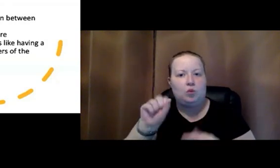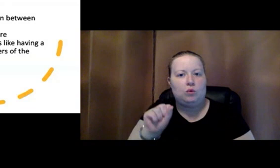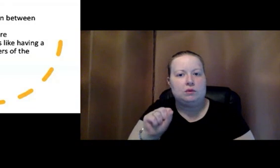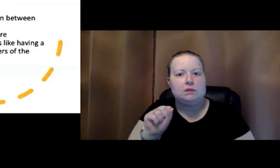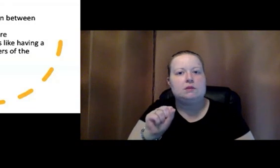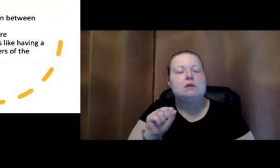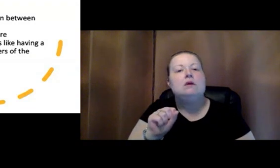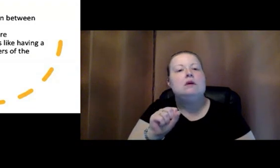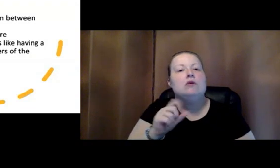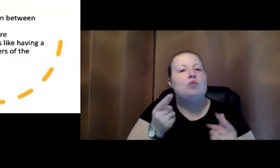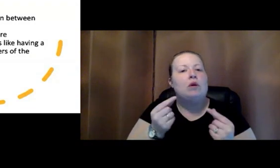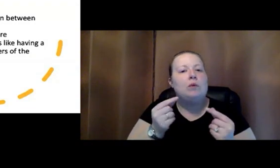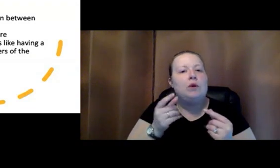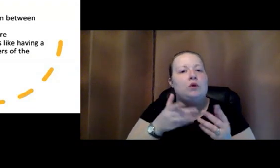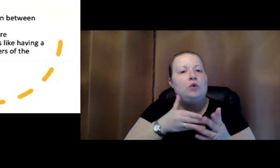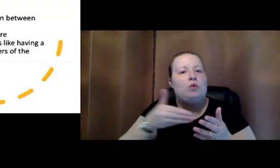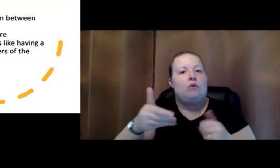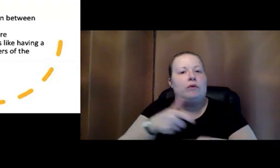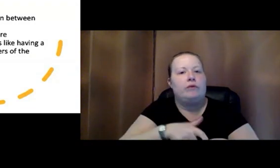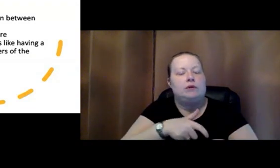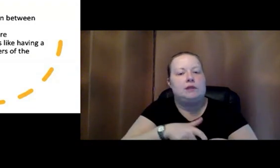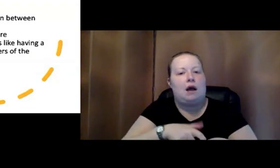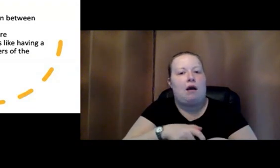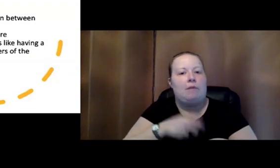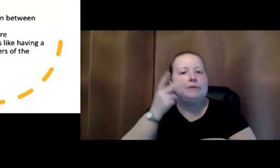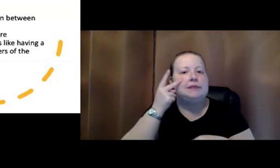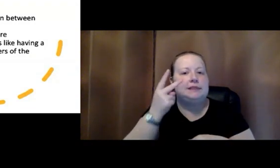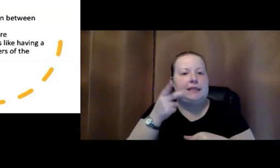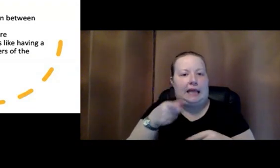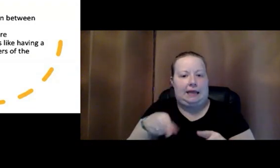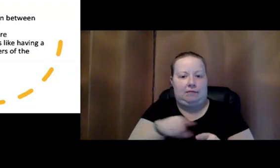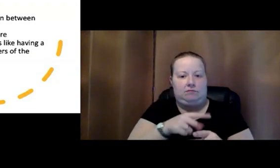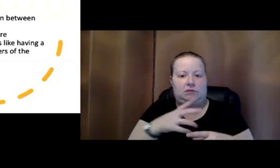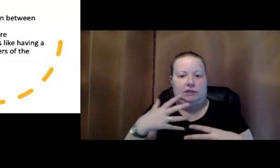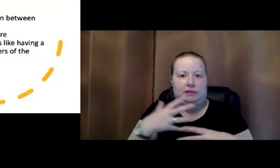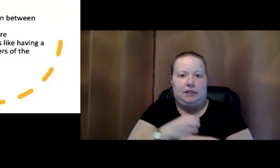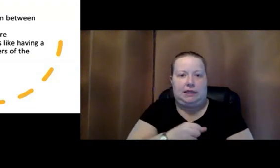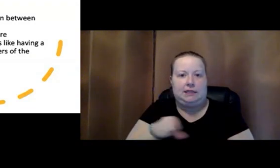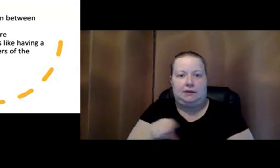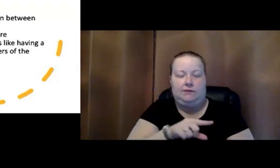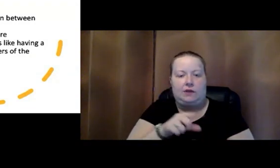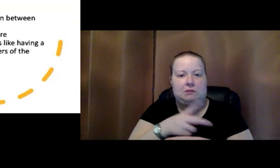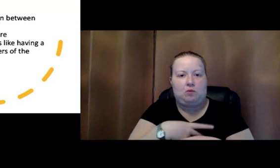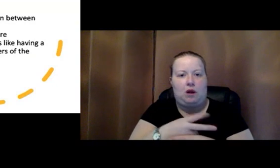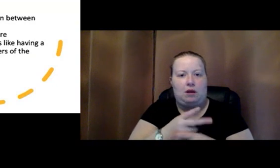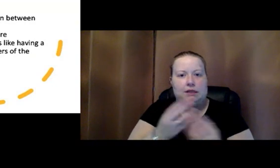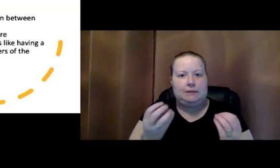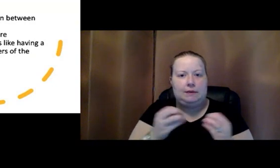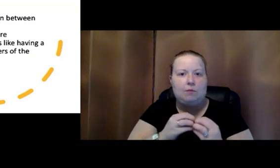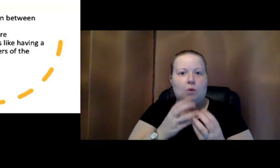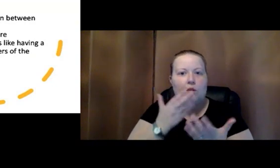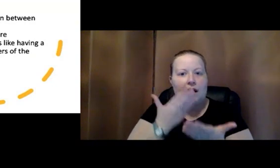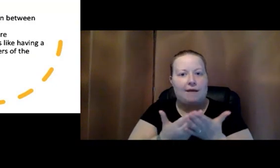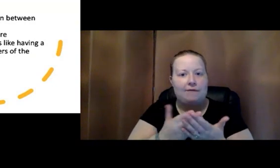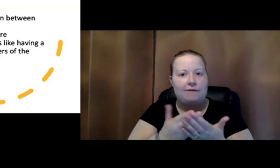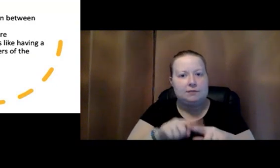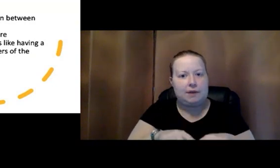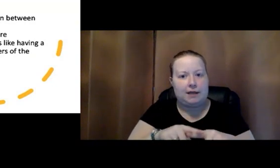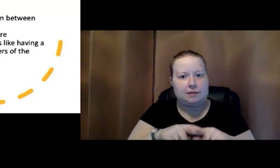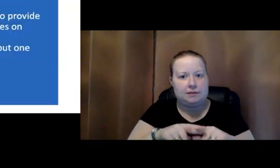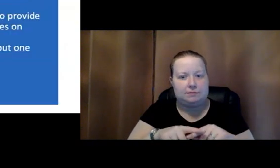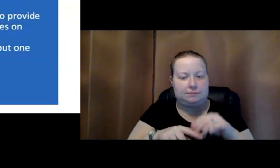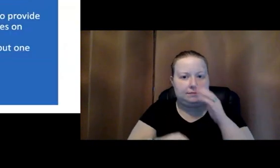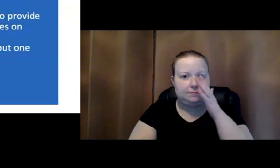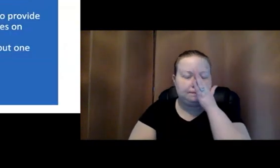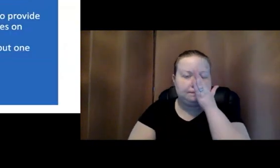to make changes so we see some condensing of these products to be more evidence-based? Well, we do know a few things now. One is there's